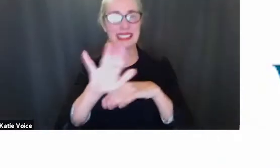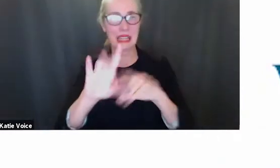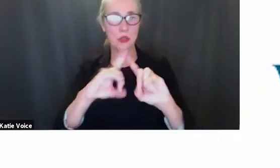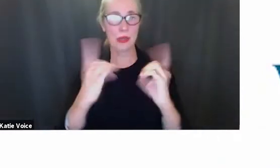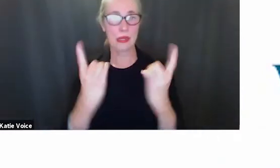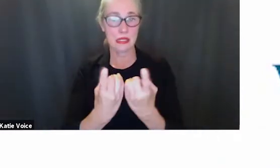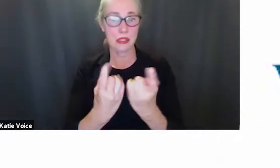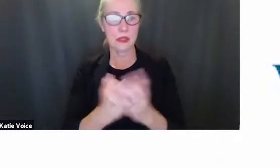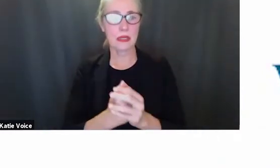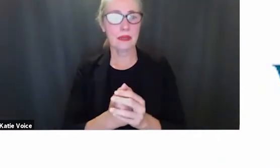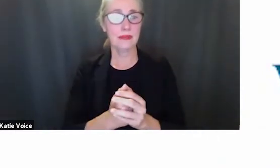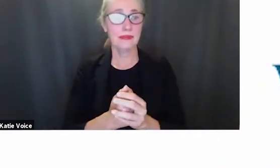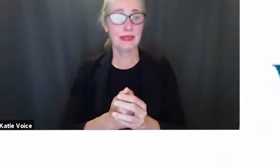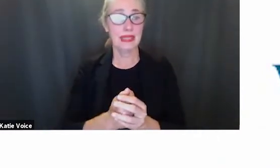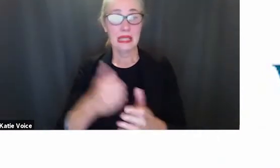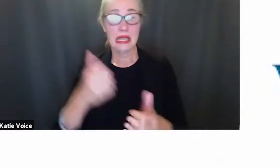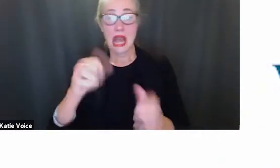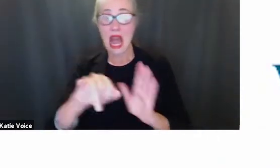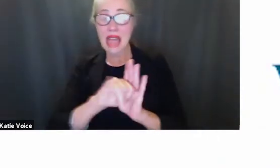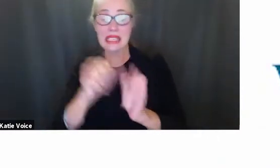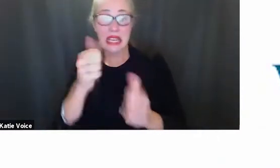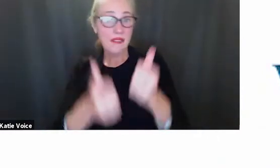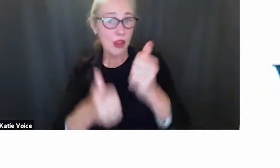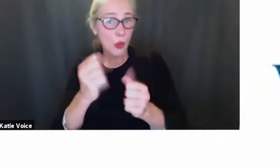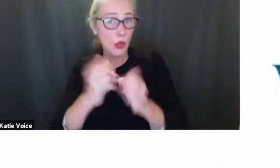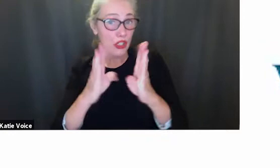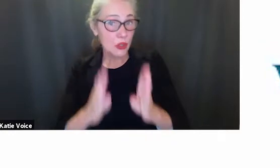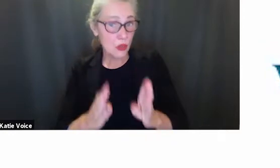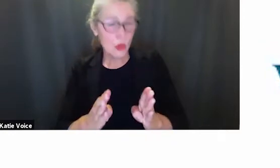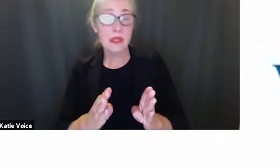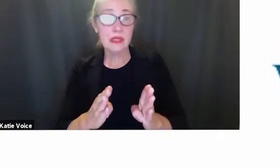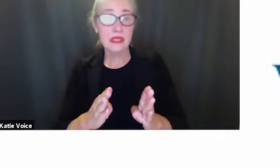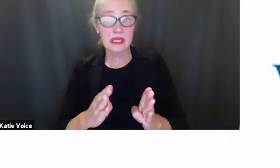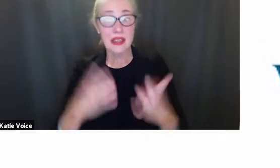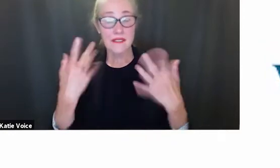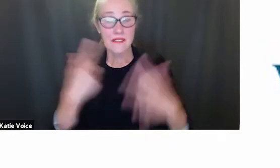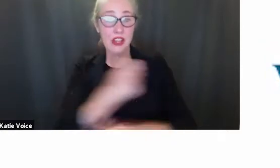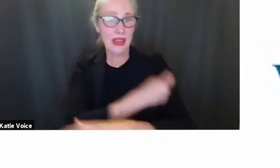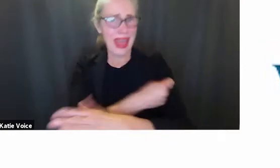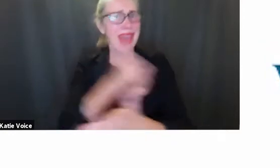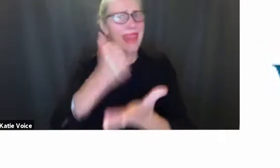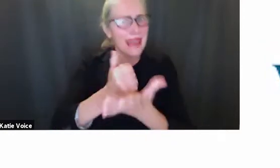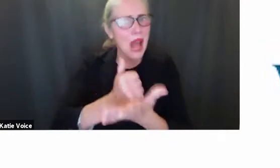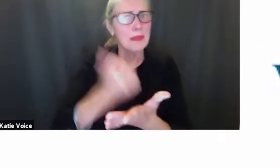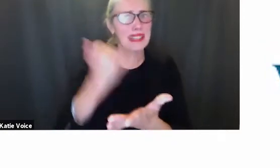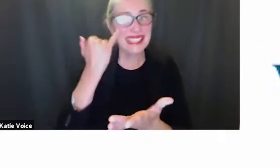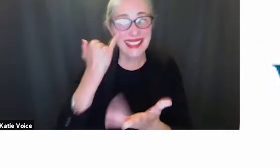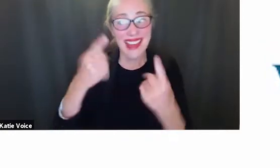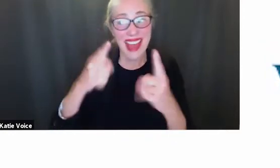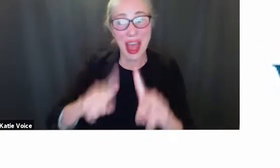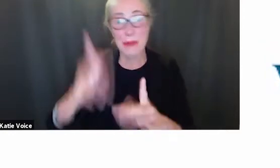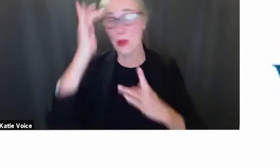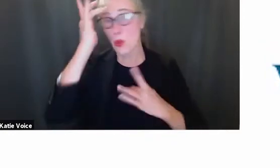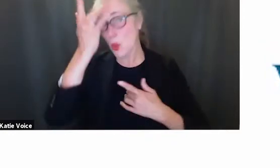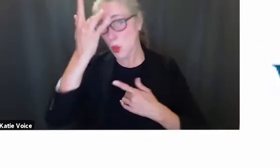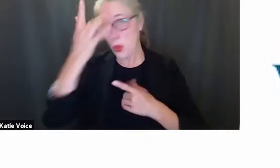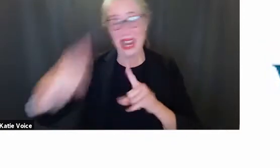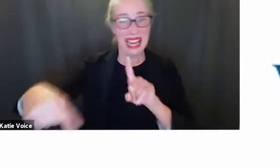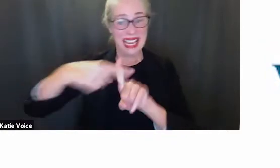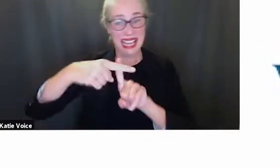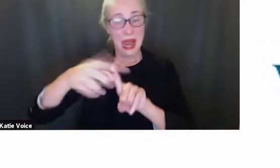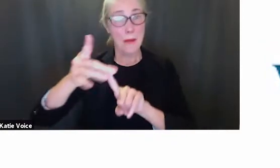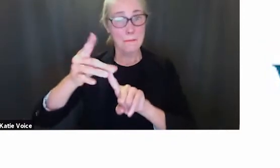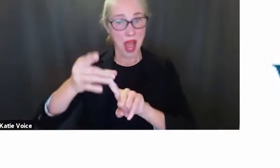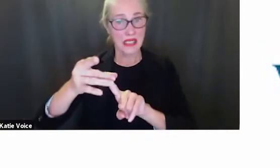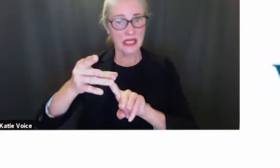which students have been vaccinated does help us when a positive case occurs, because those who are